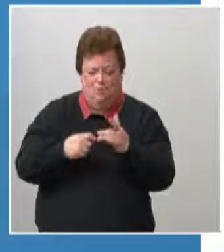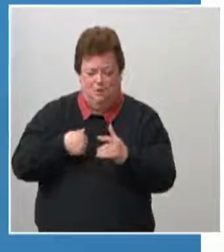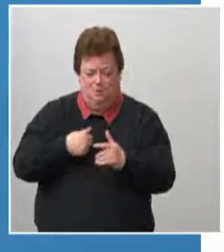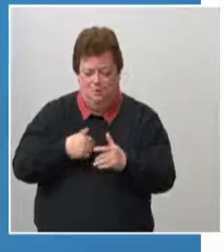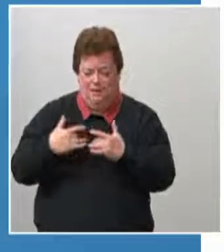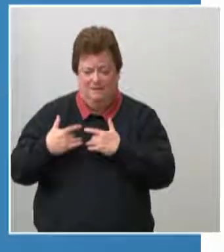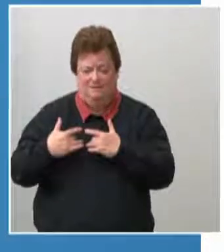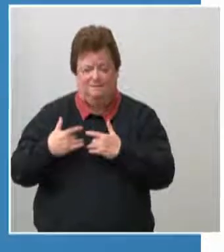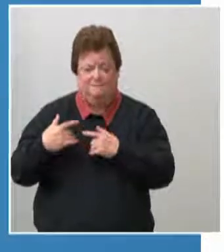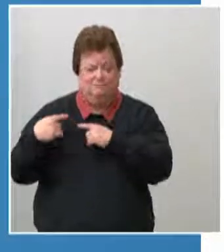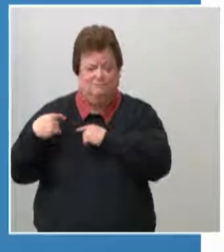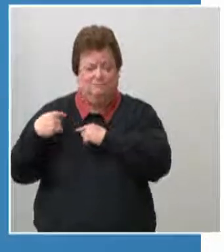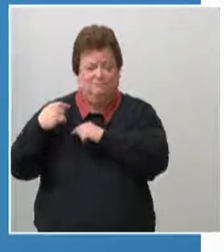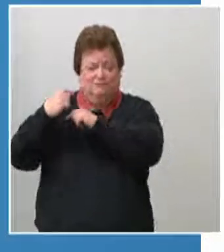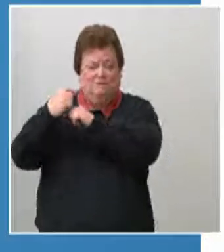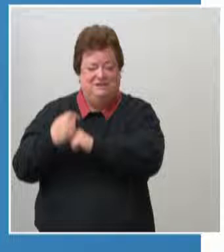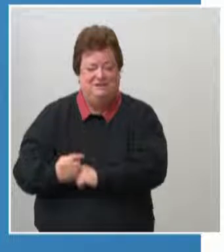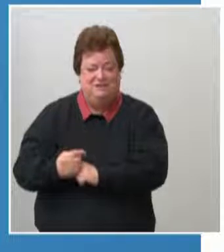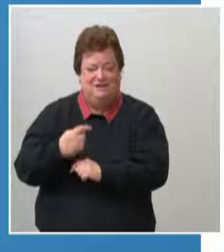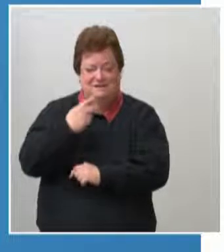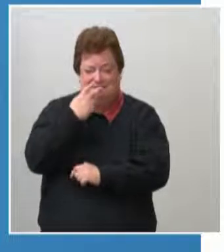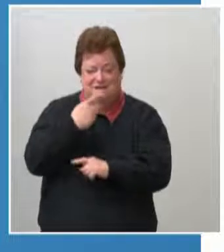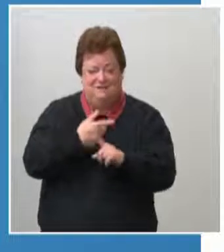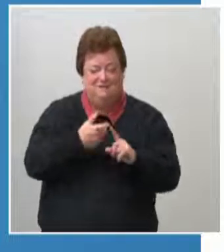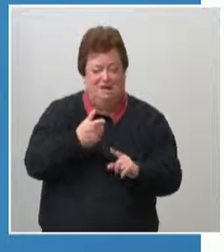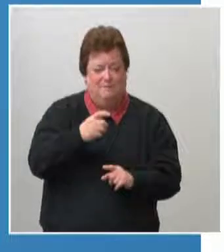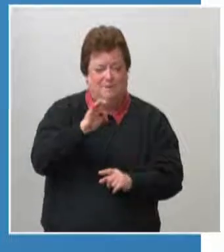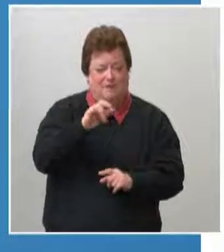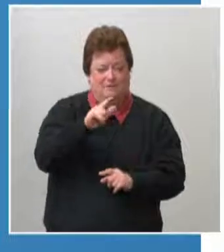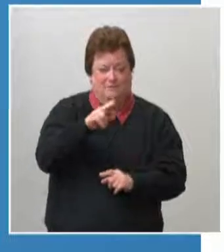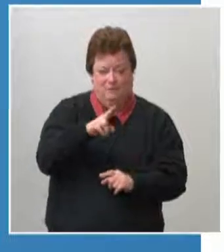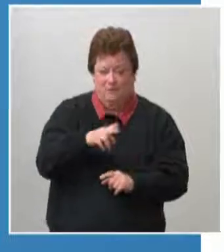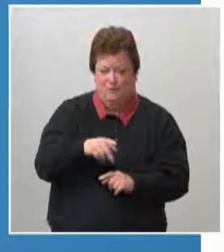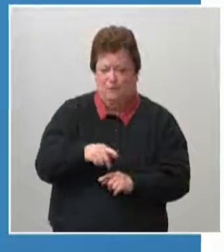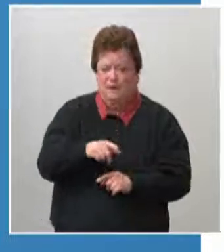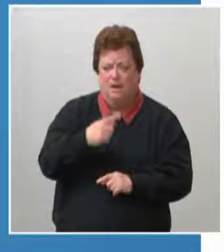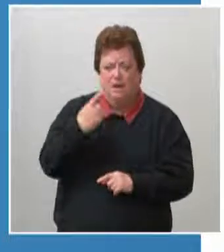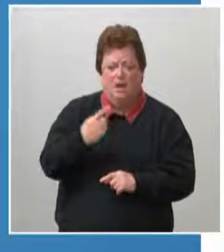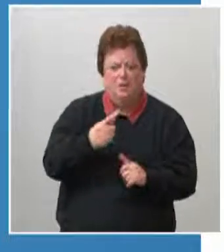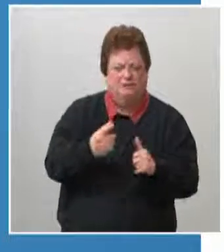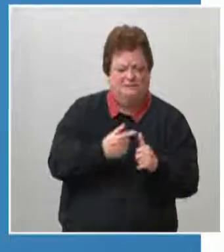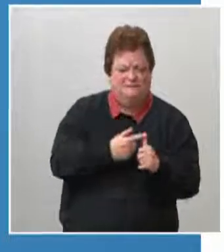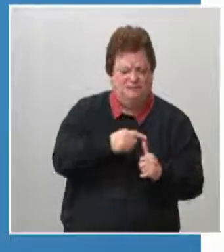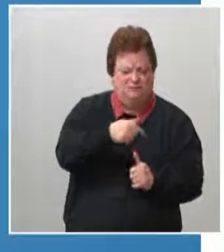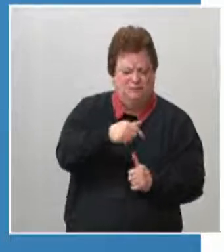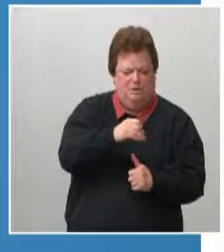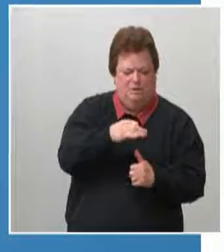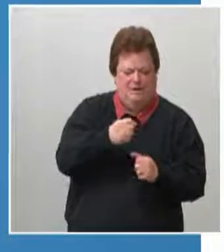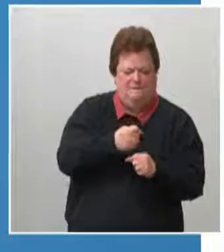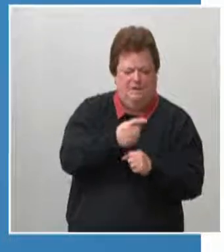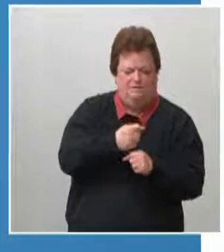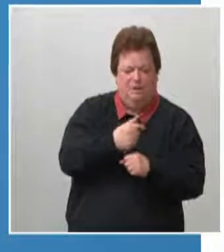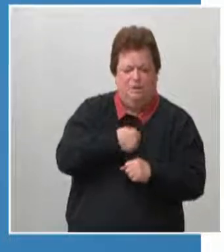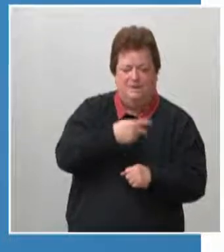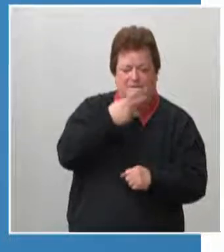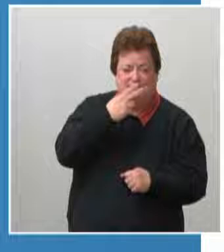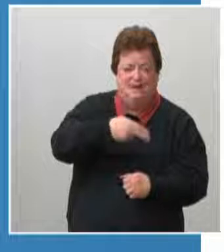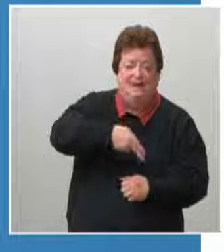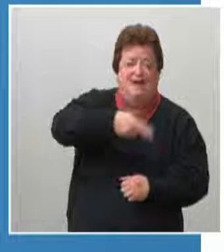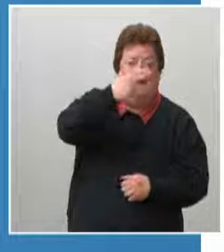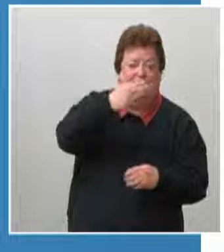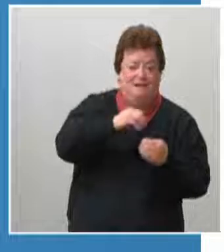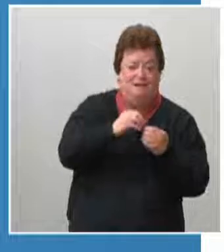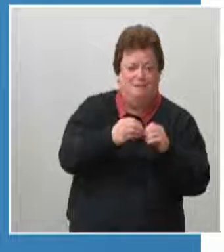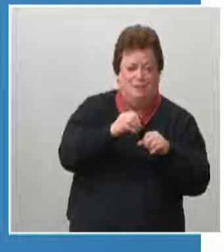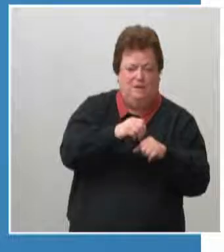traditionally seen from influenza. So if you look, it's always the first quarter of every year where we have the real high